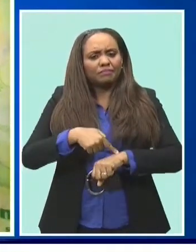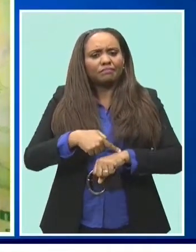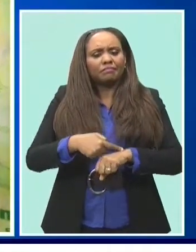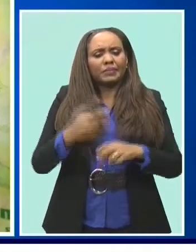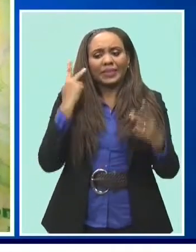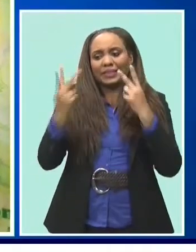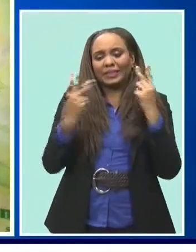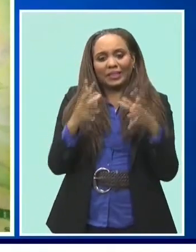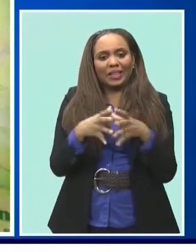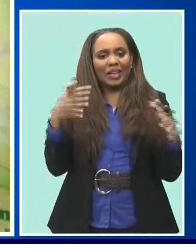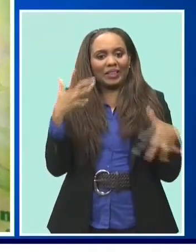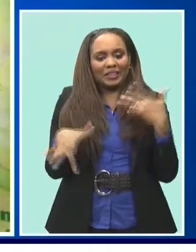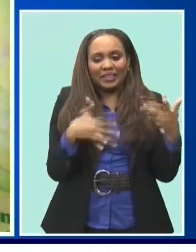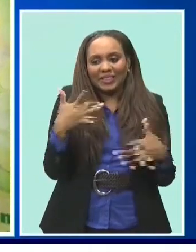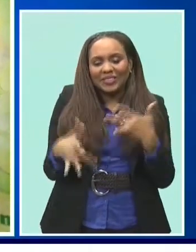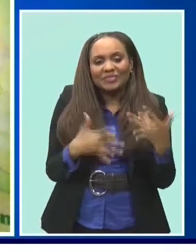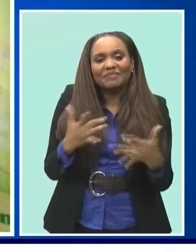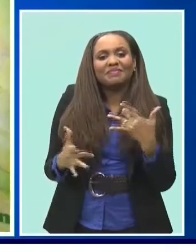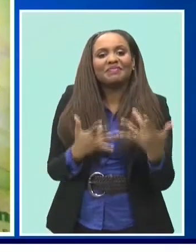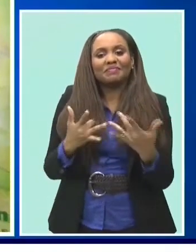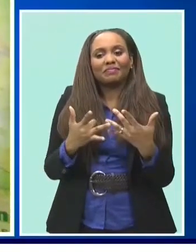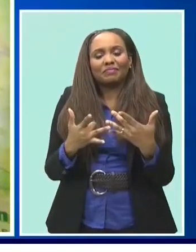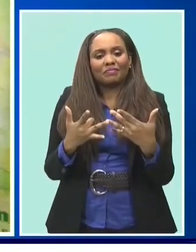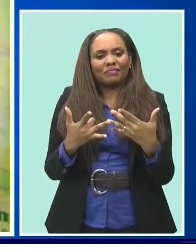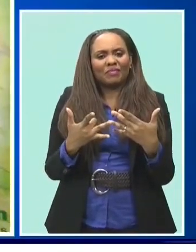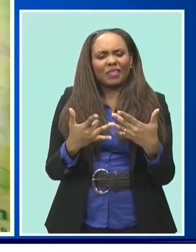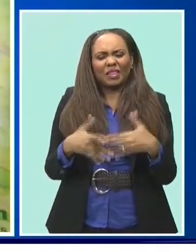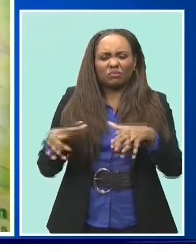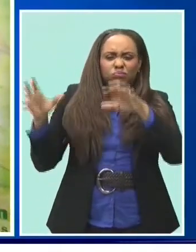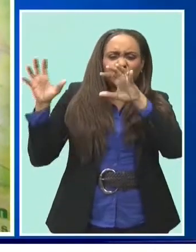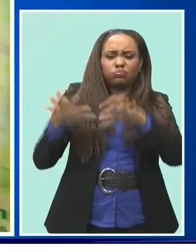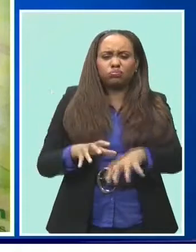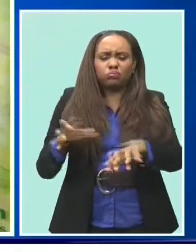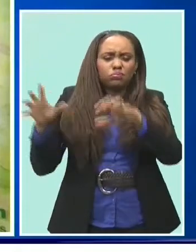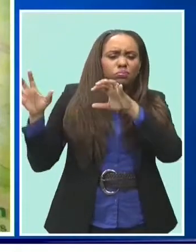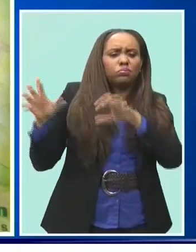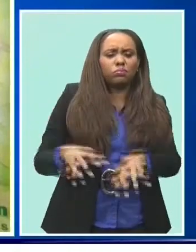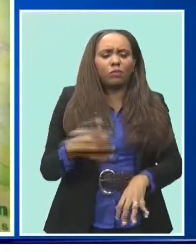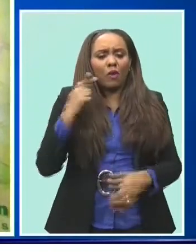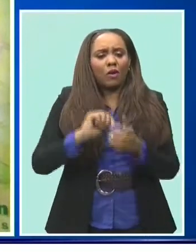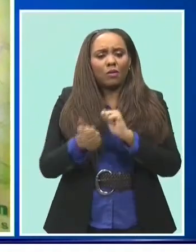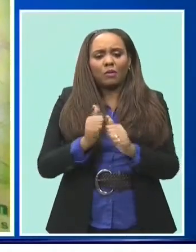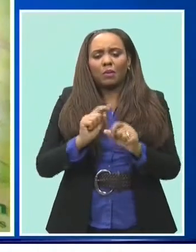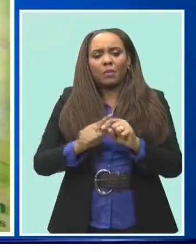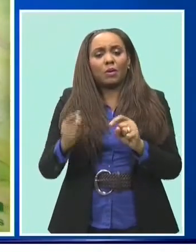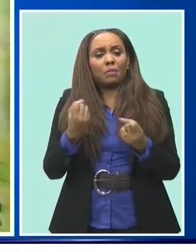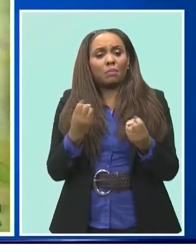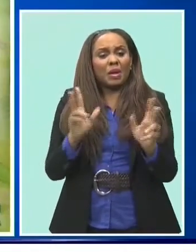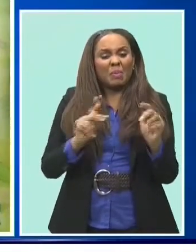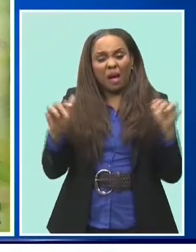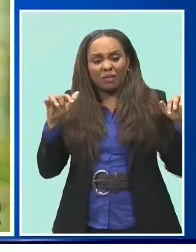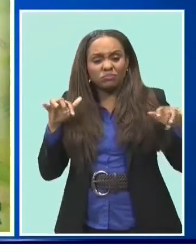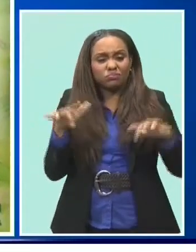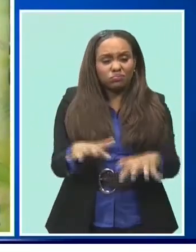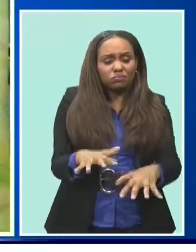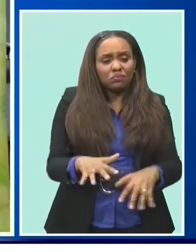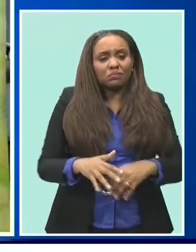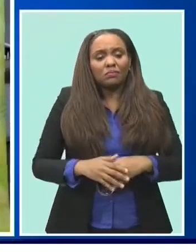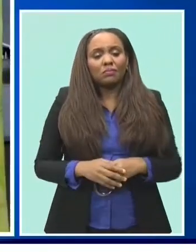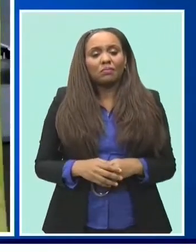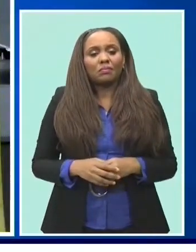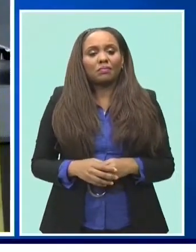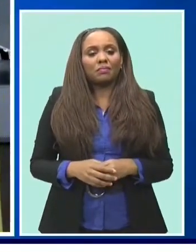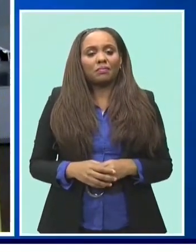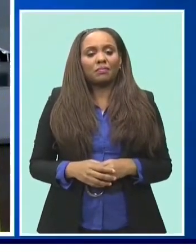of excitement on the day, as Mikey said earlier. Although they had the rain, fantastic turnout, lots of people. I think for years the